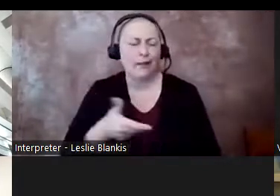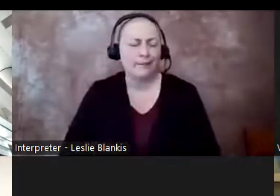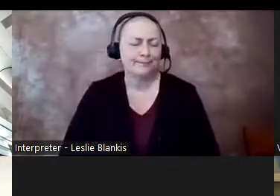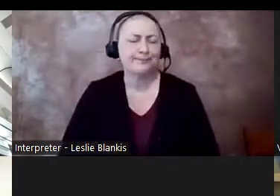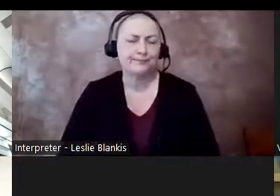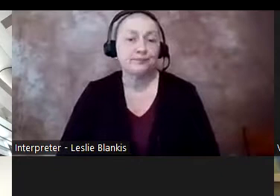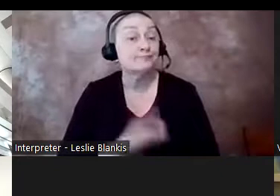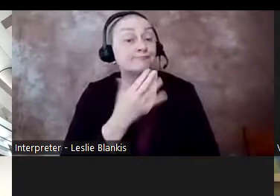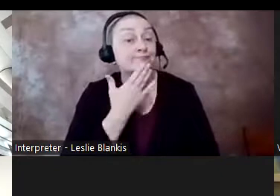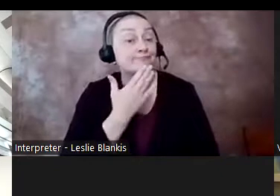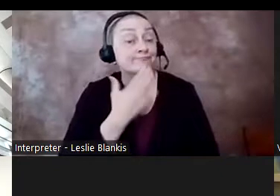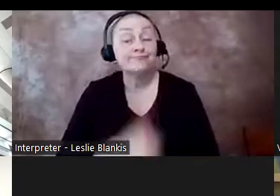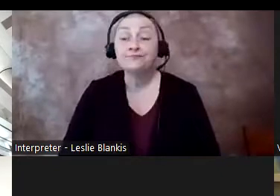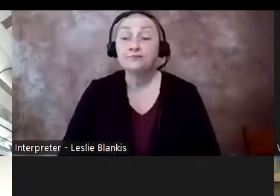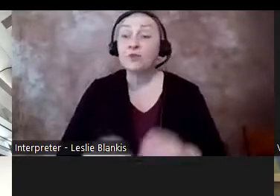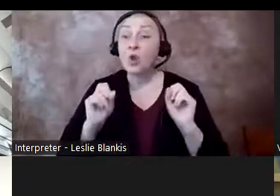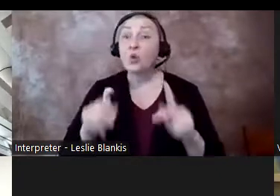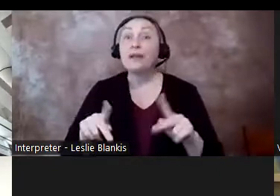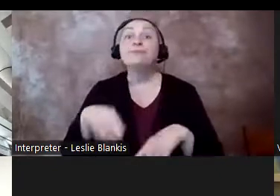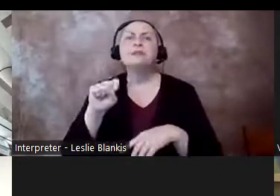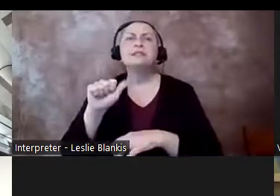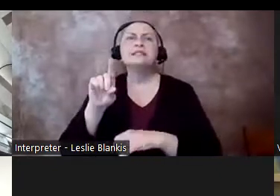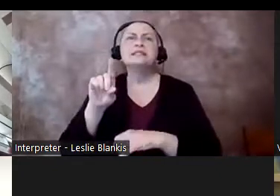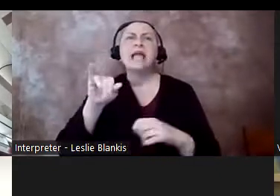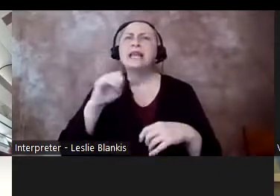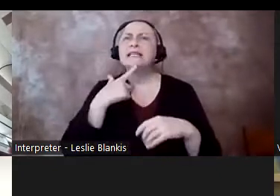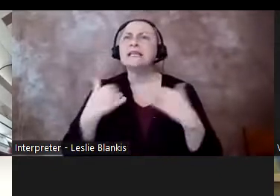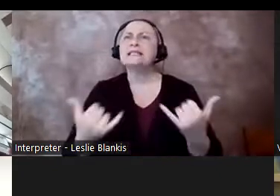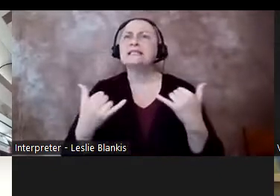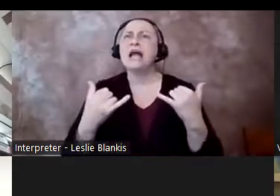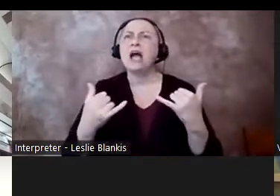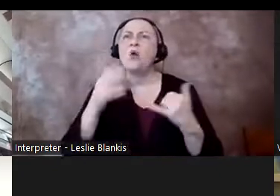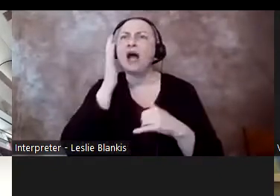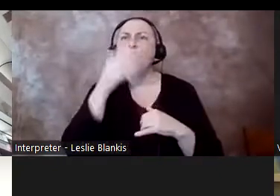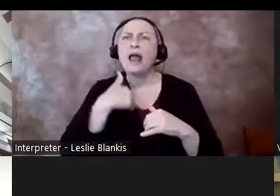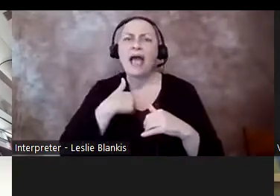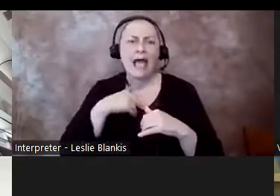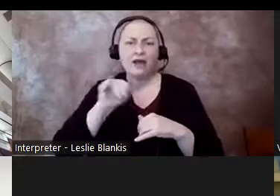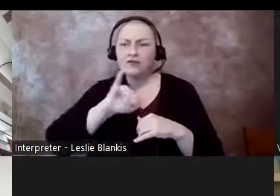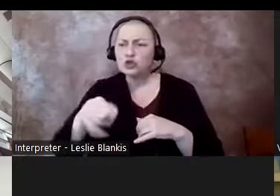Okay, thank you. All right, I am now going to have Julia.